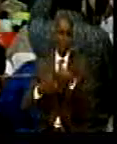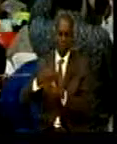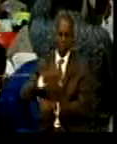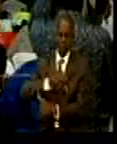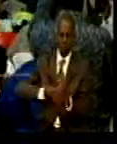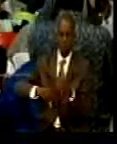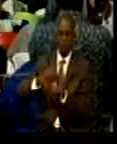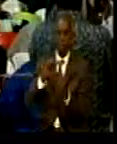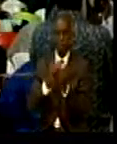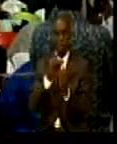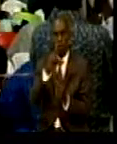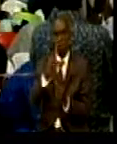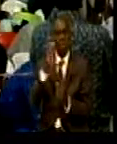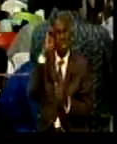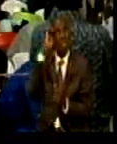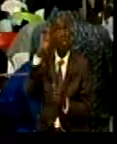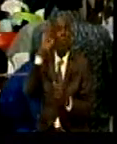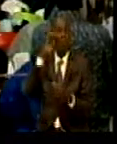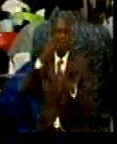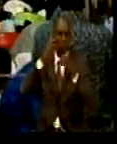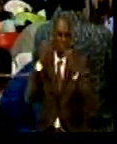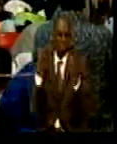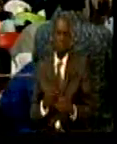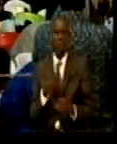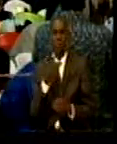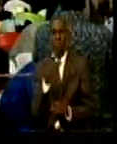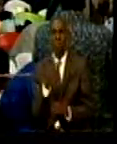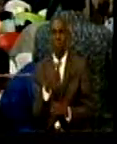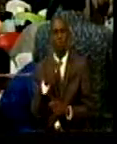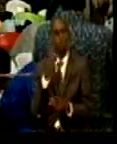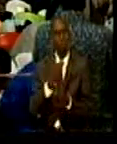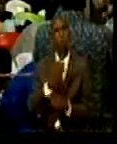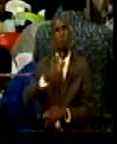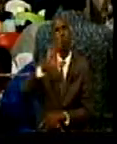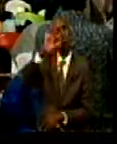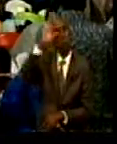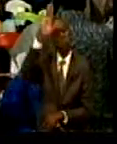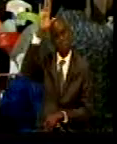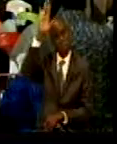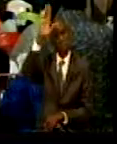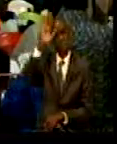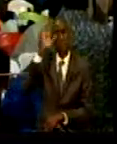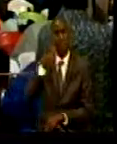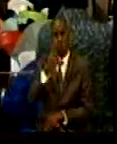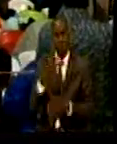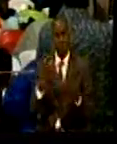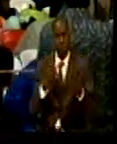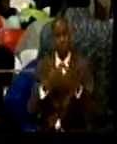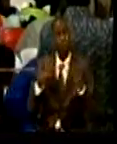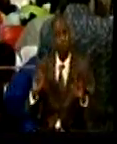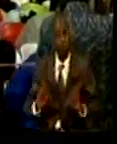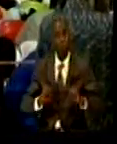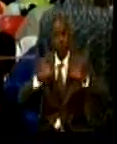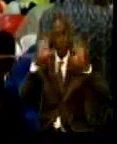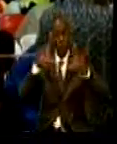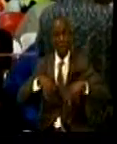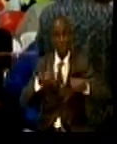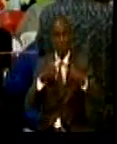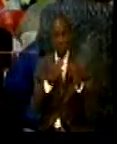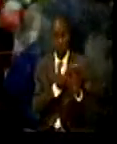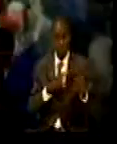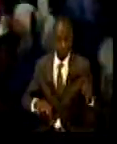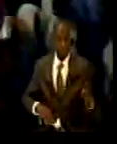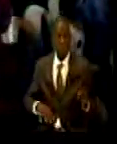will strengthen him. Raise up your hand and stand up anywhere you are online. This is your